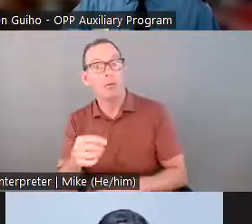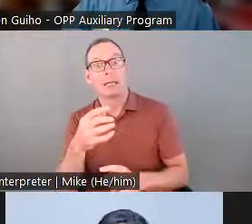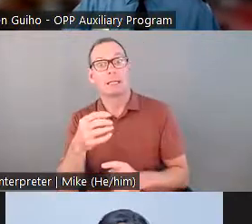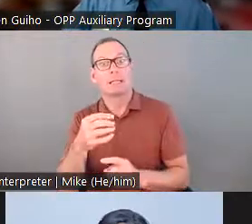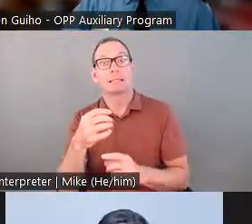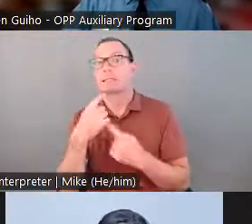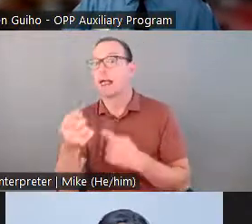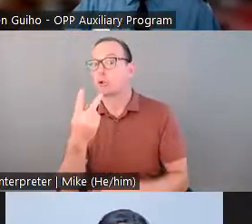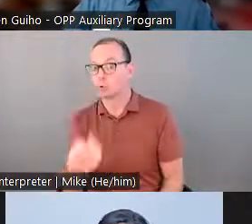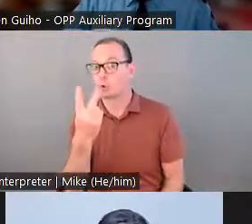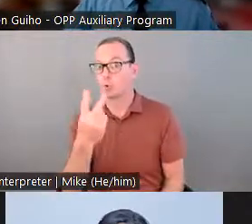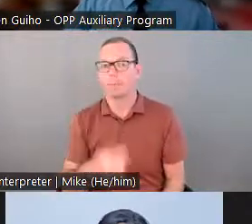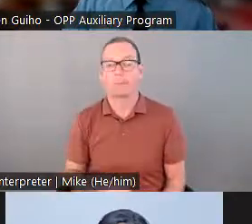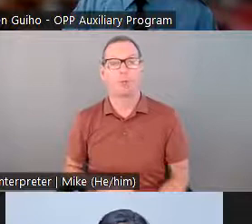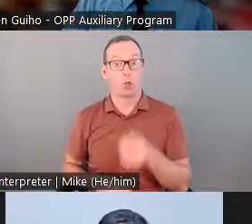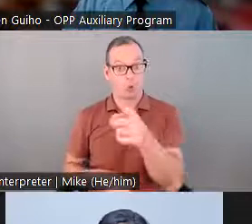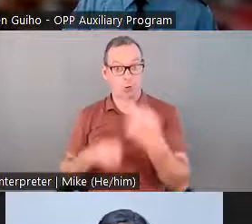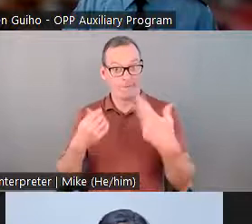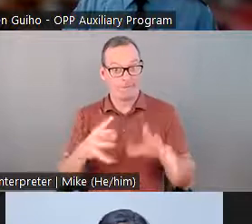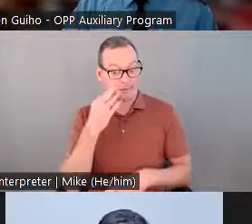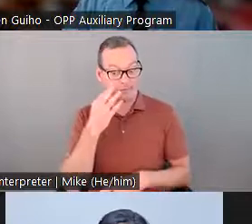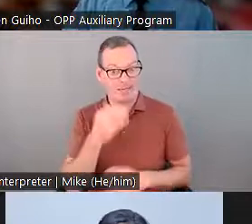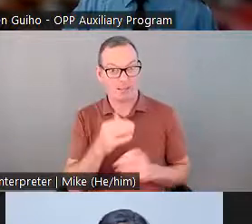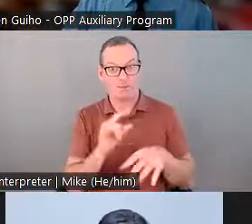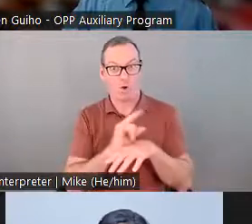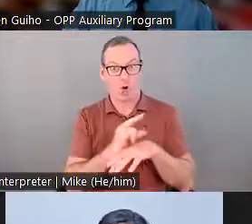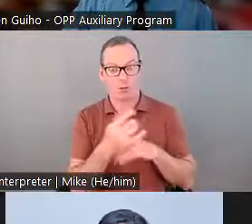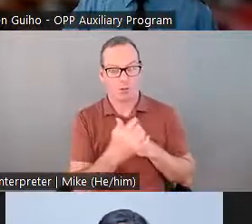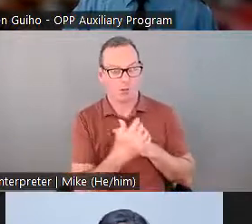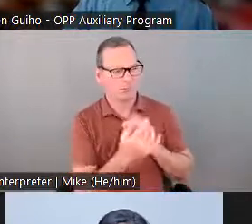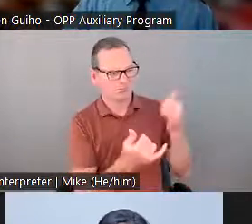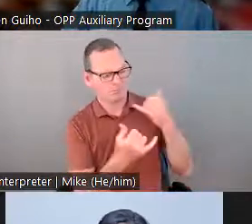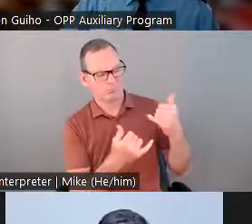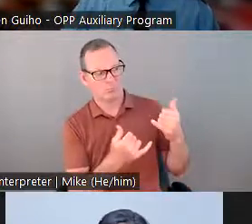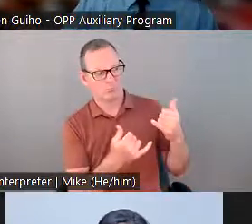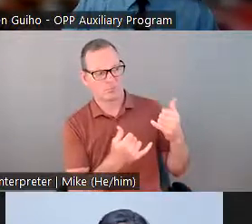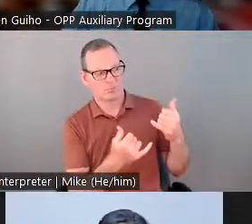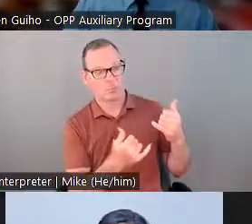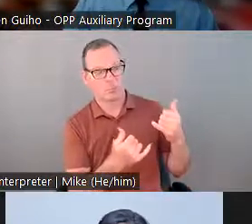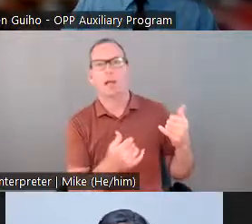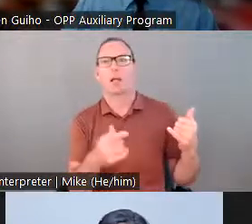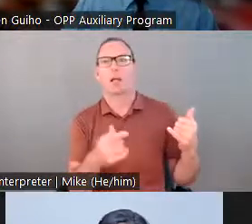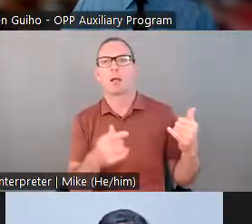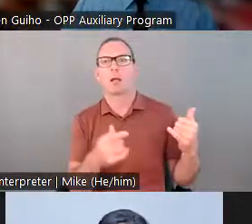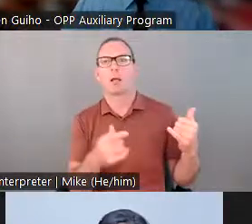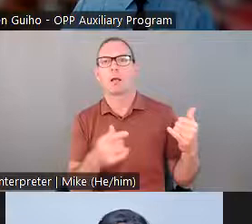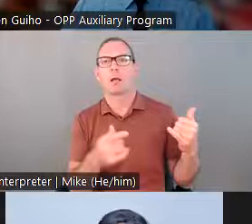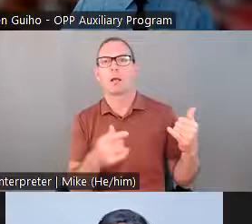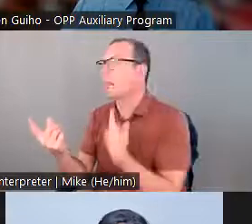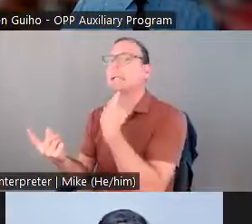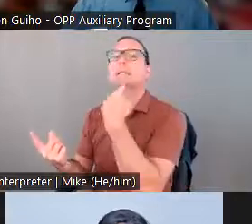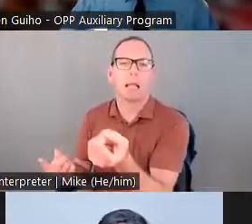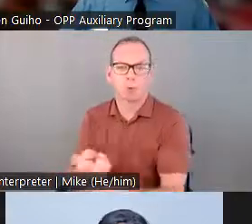we wouldn't accomplish by doing 10 of these presentations. We could have this done by word of mouth 100 times faster than doing these